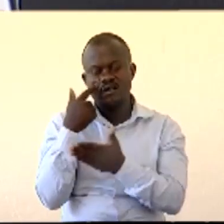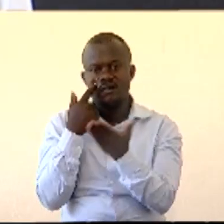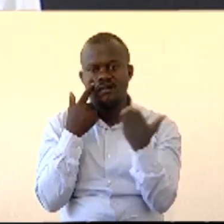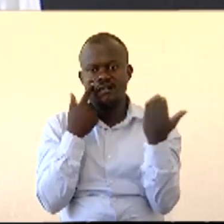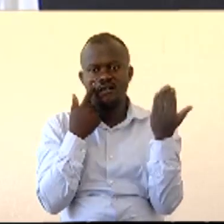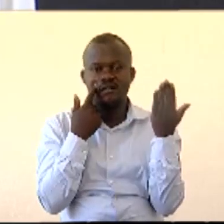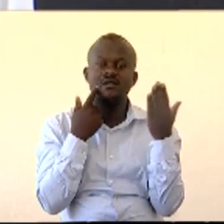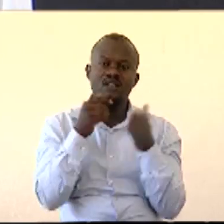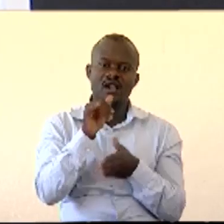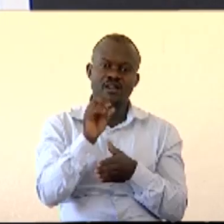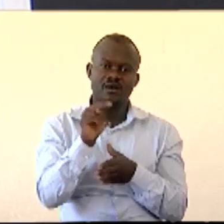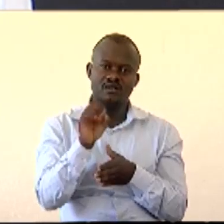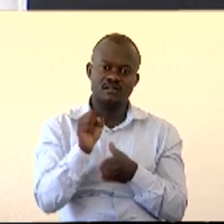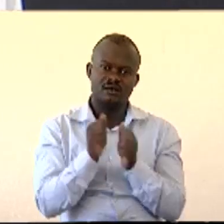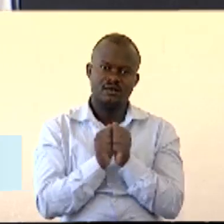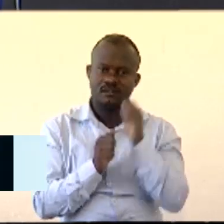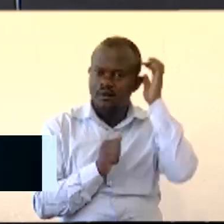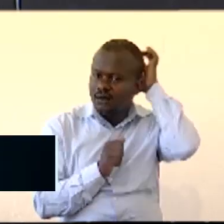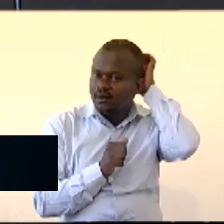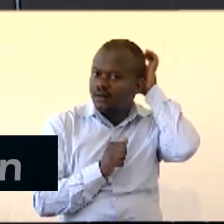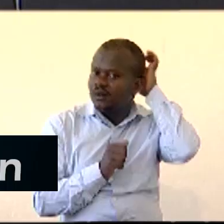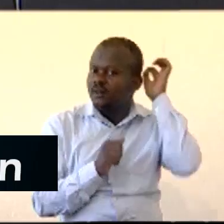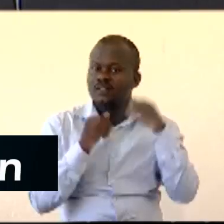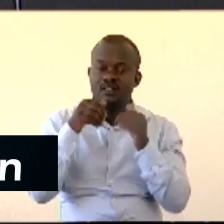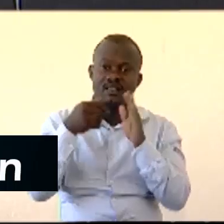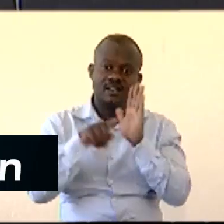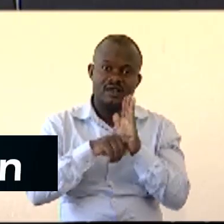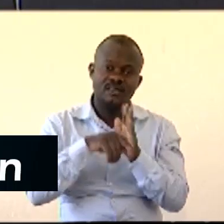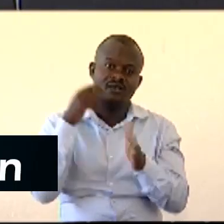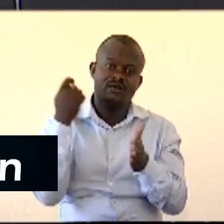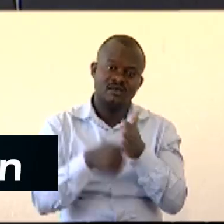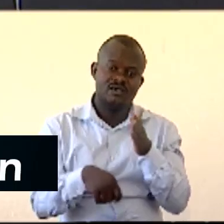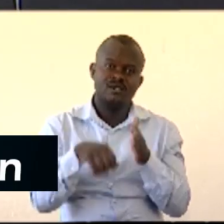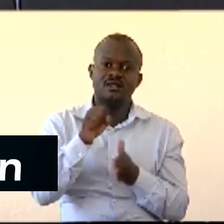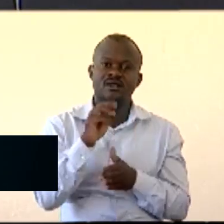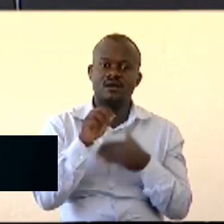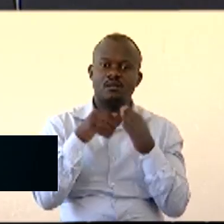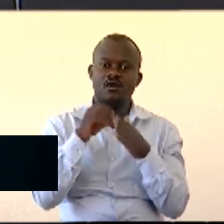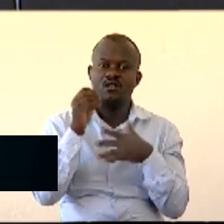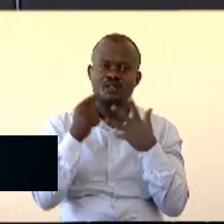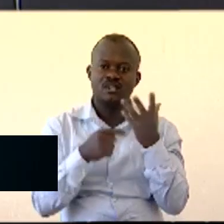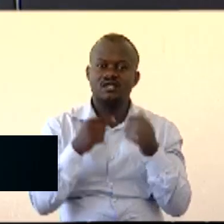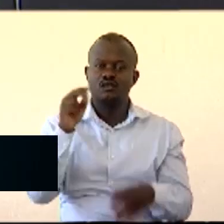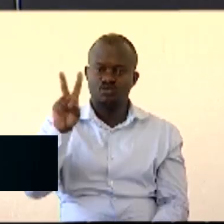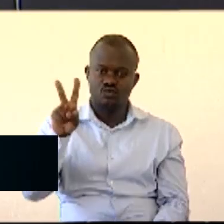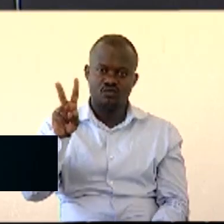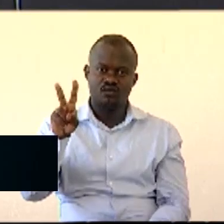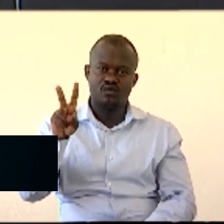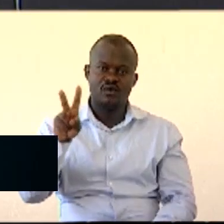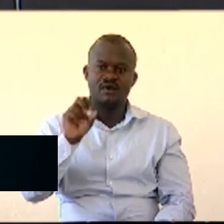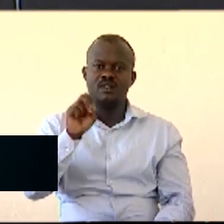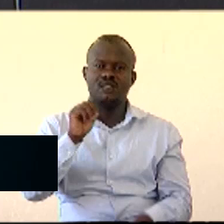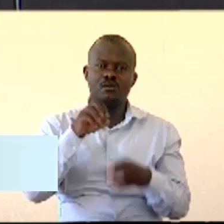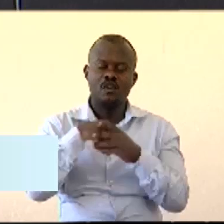7 ions. The negative charge, the sum of these two, the sum of